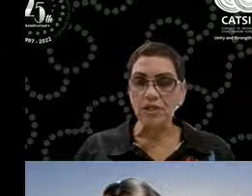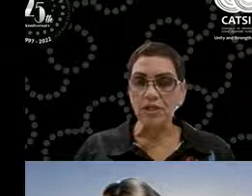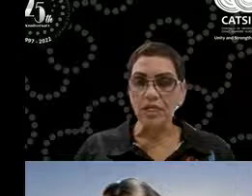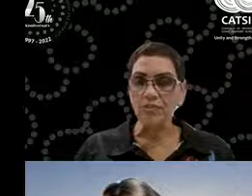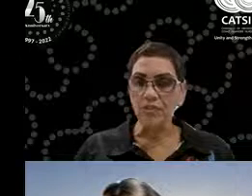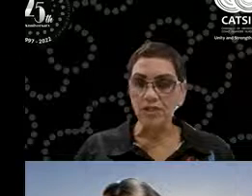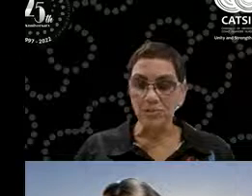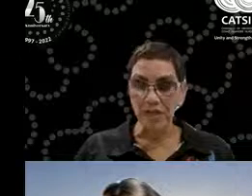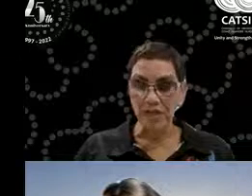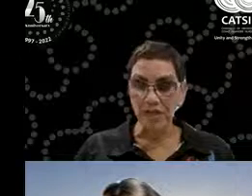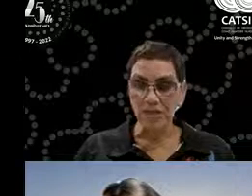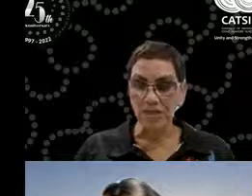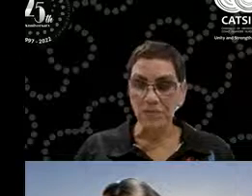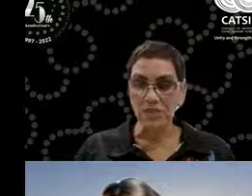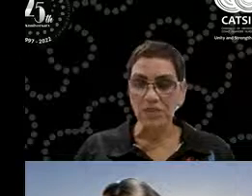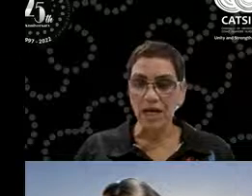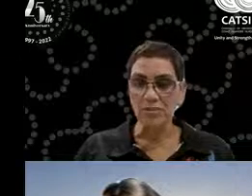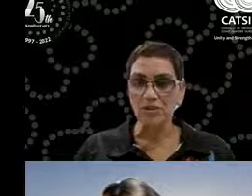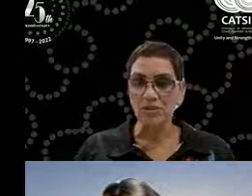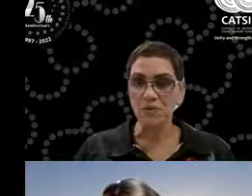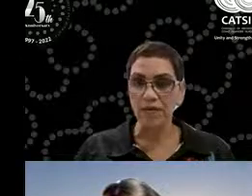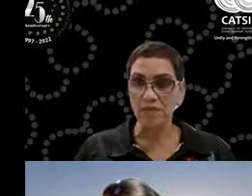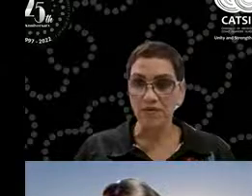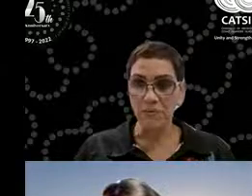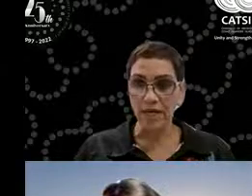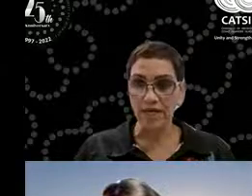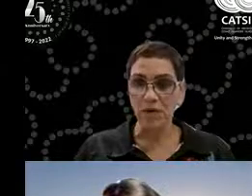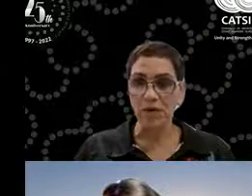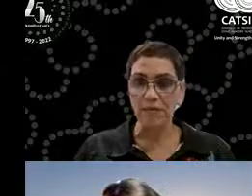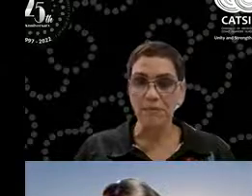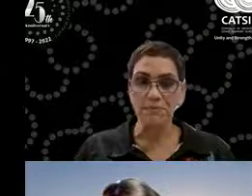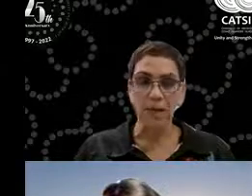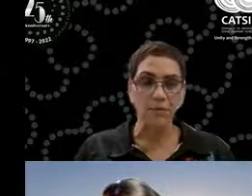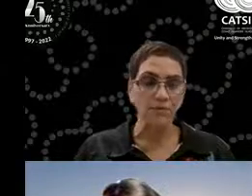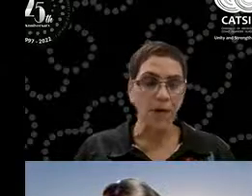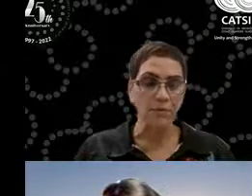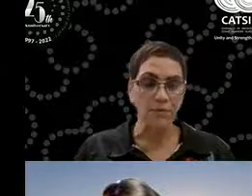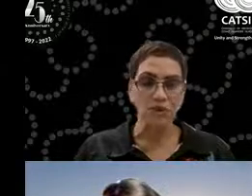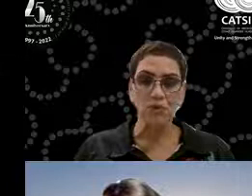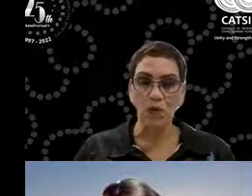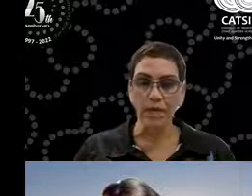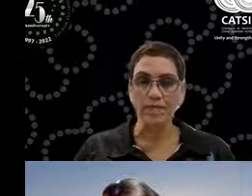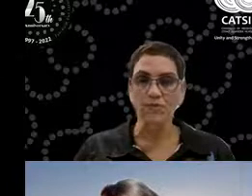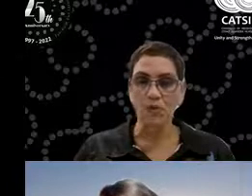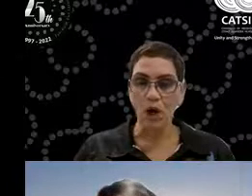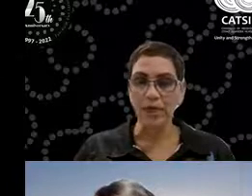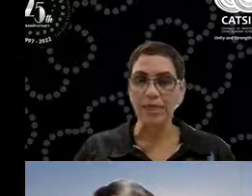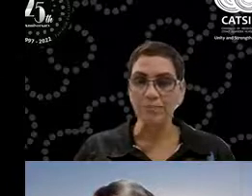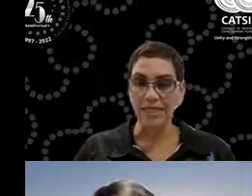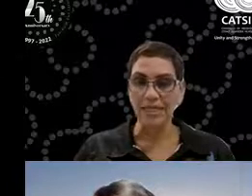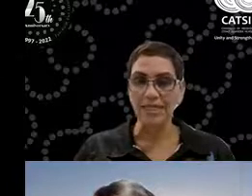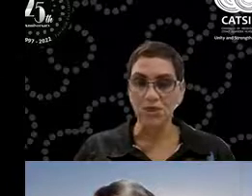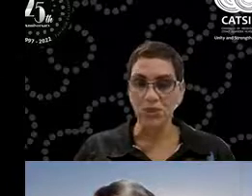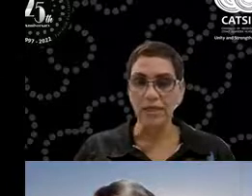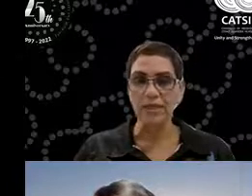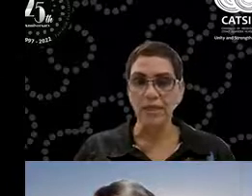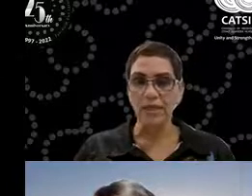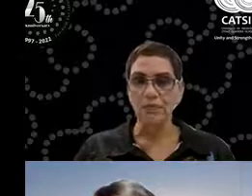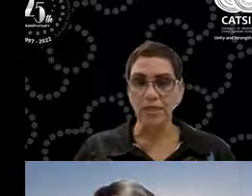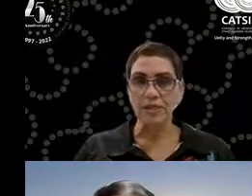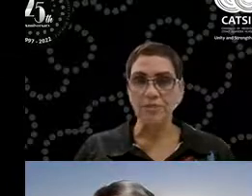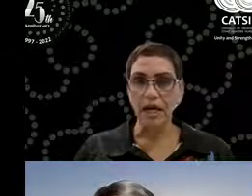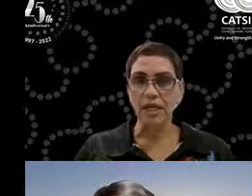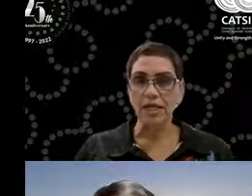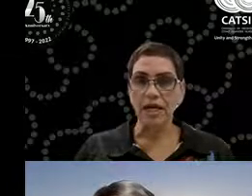Aboriginal knowledges and Aboriginal pedagogies, which is Aboriginal ways of learning, Aboriginal ways of knowing, being and